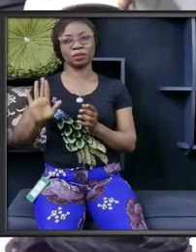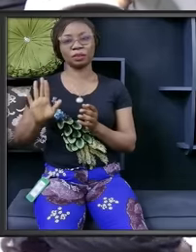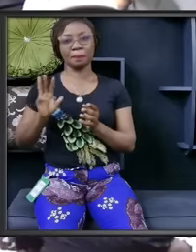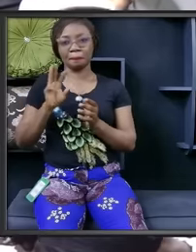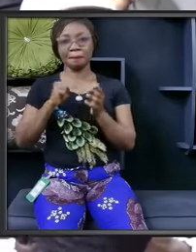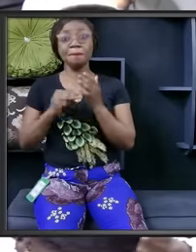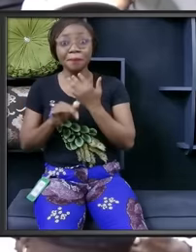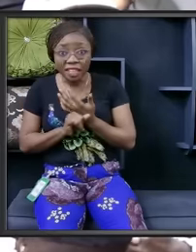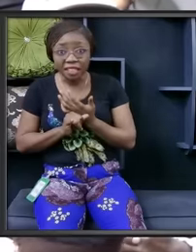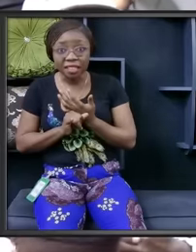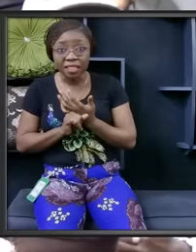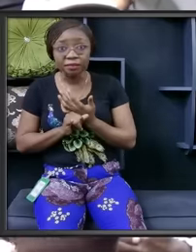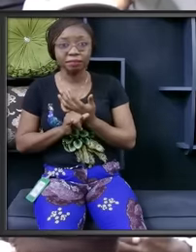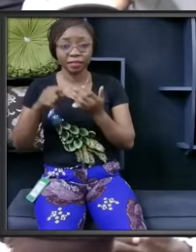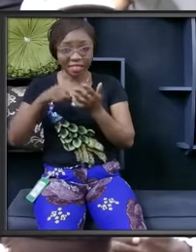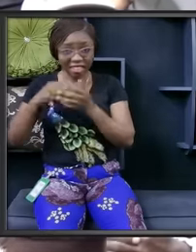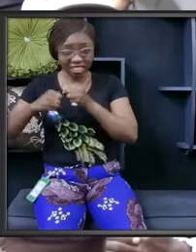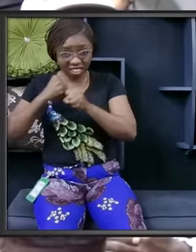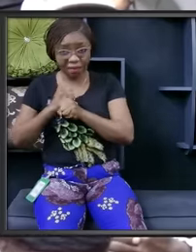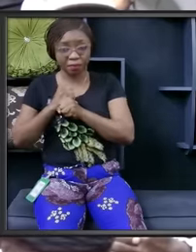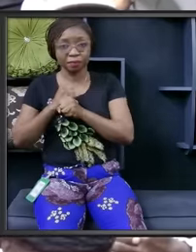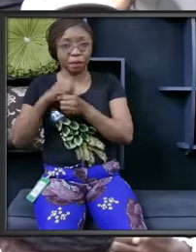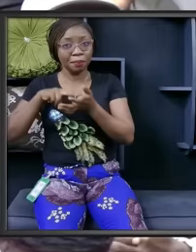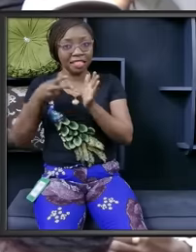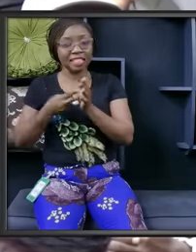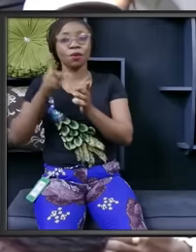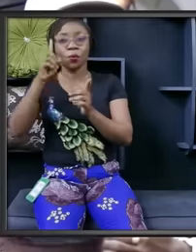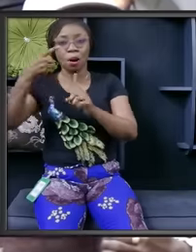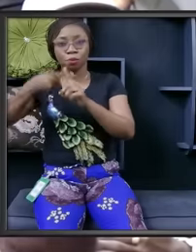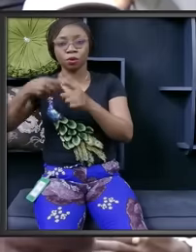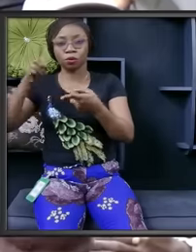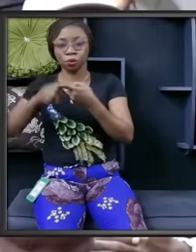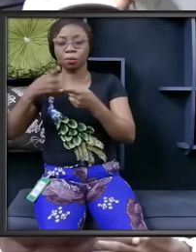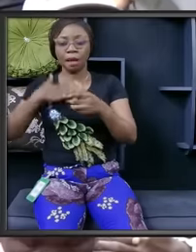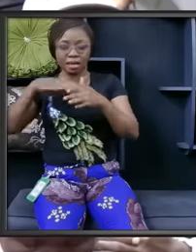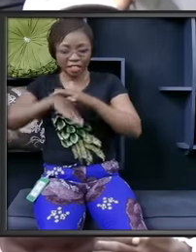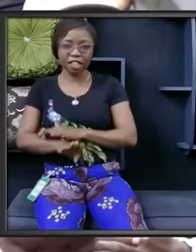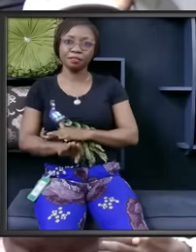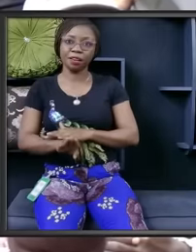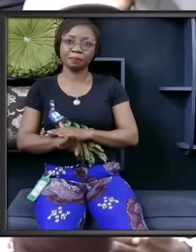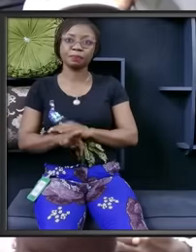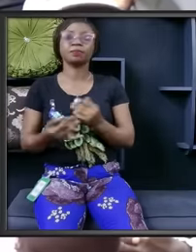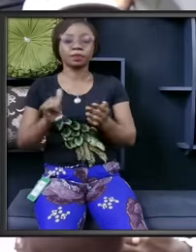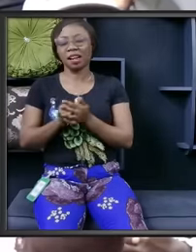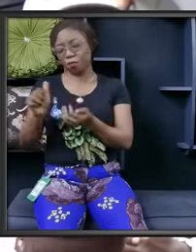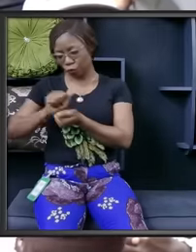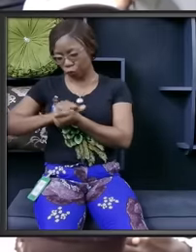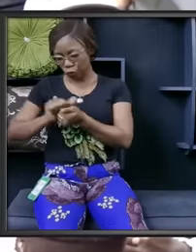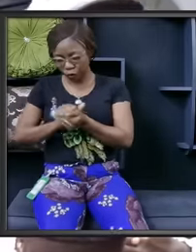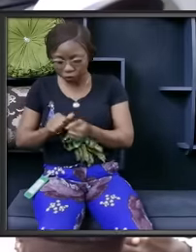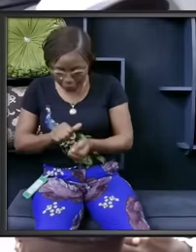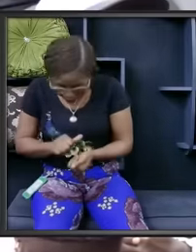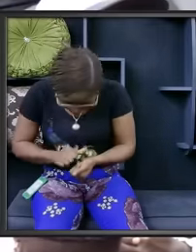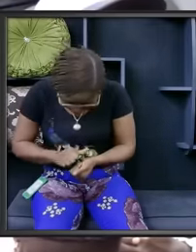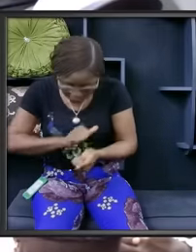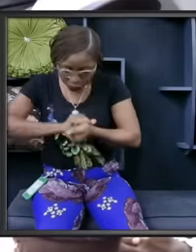May, this thing they happen. That's a month to your delivery. A month to my delivery. Mm-hmm. So now they wash it. I bend down like this, sit